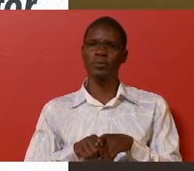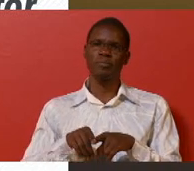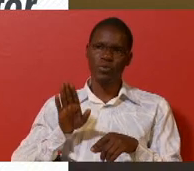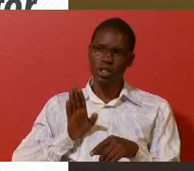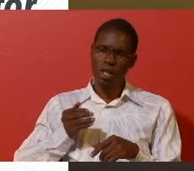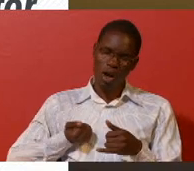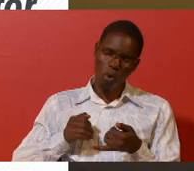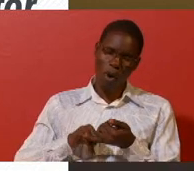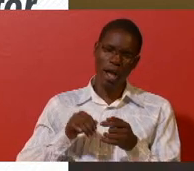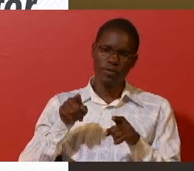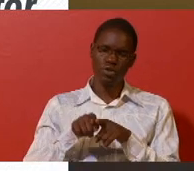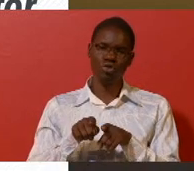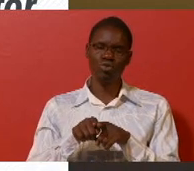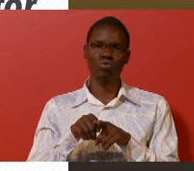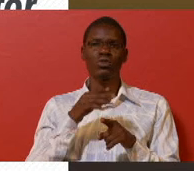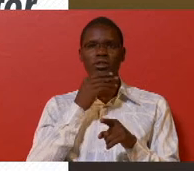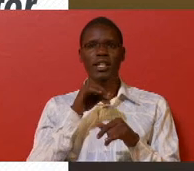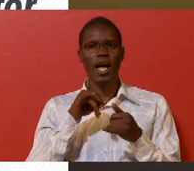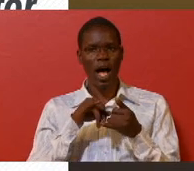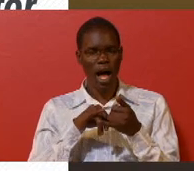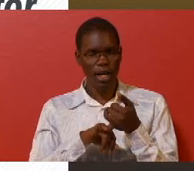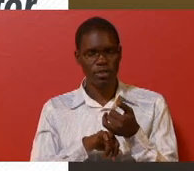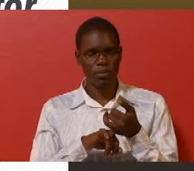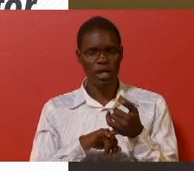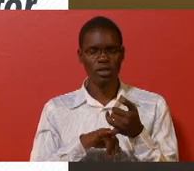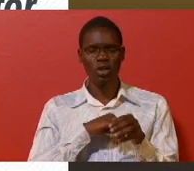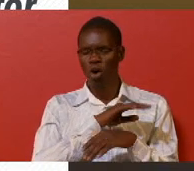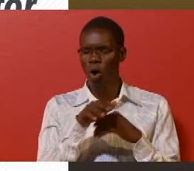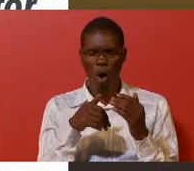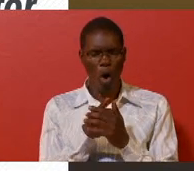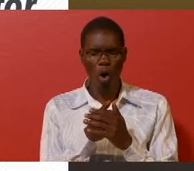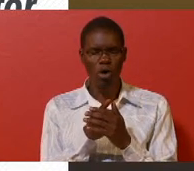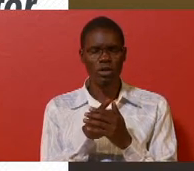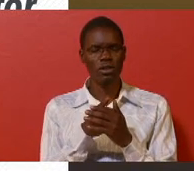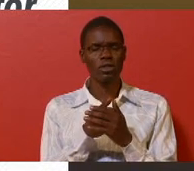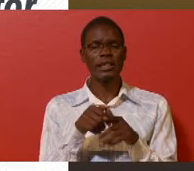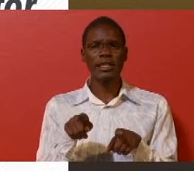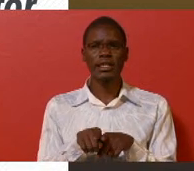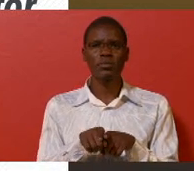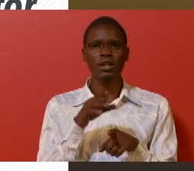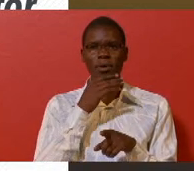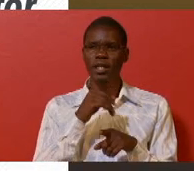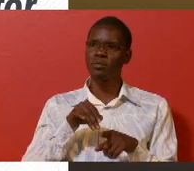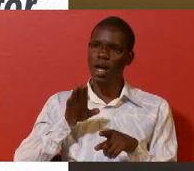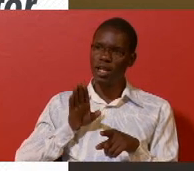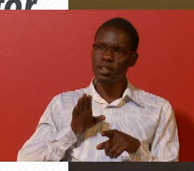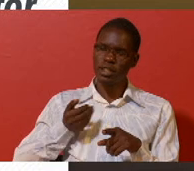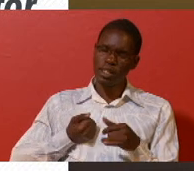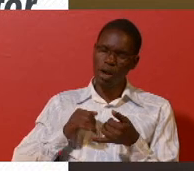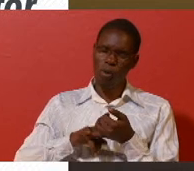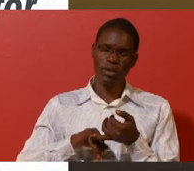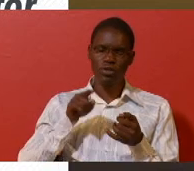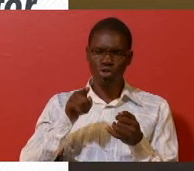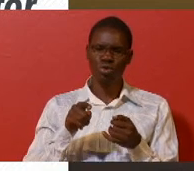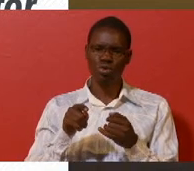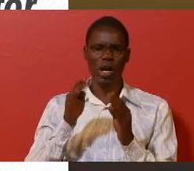her husband. So it goes both ways. Husbands are affectionate, wives are also affectionate. Do not deprive